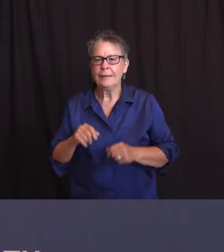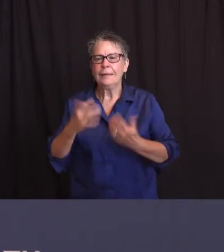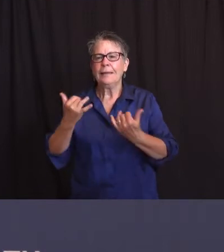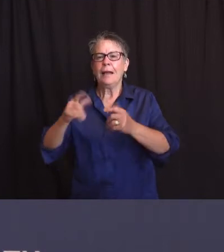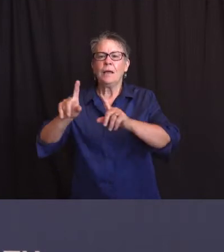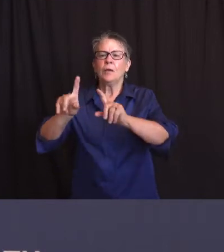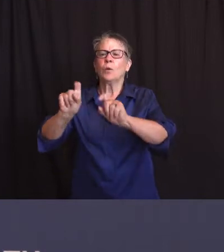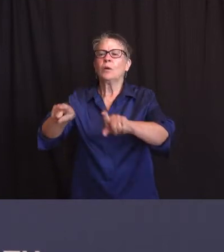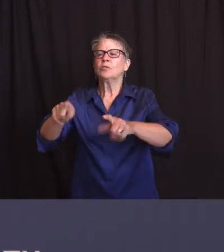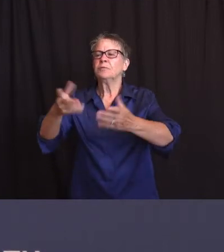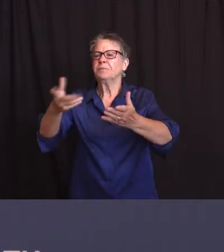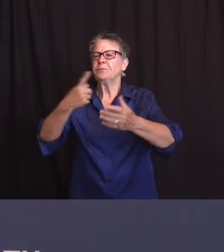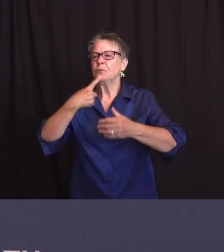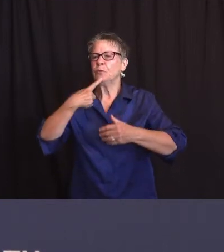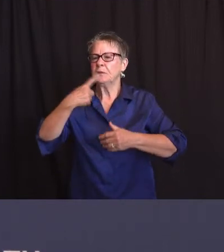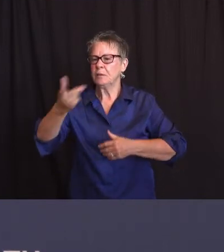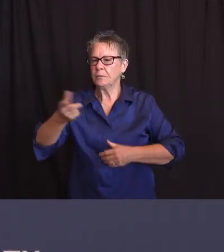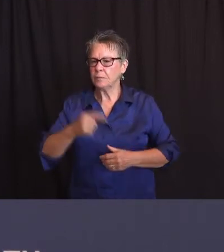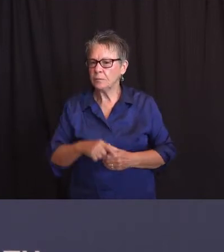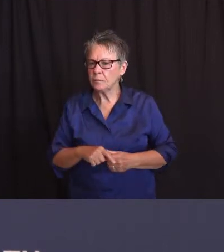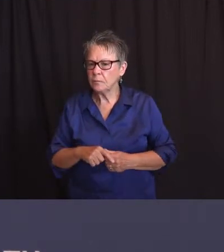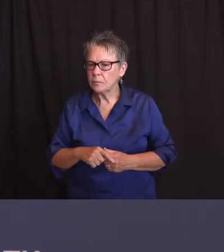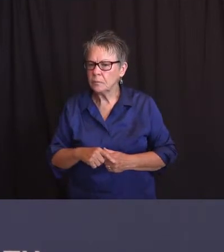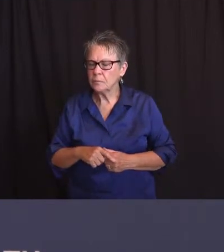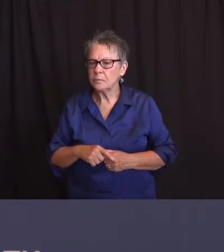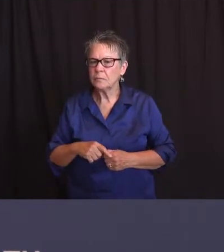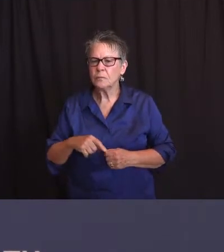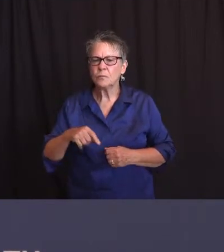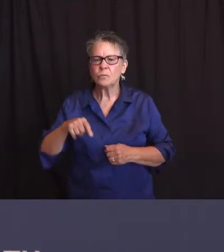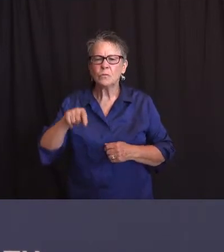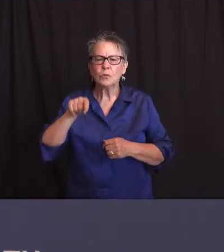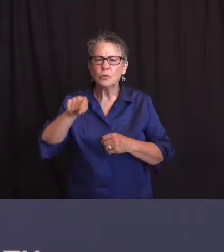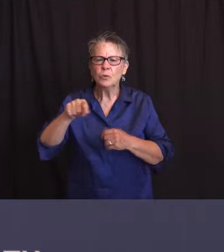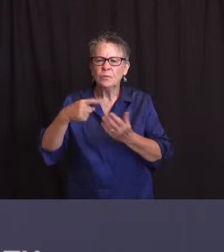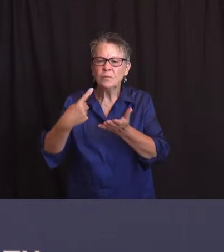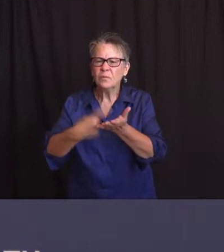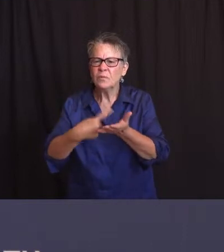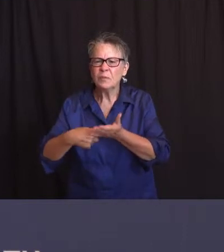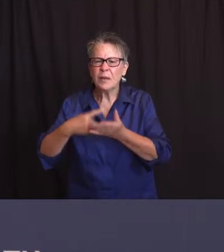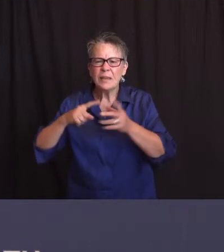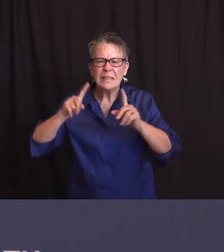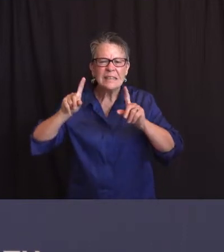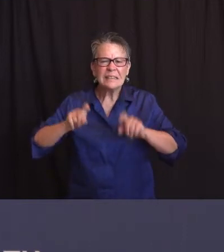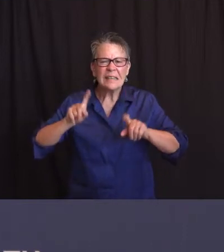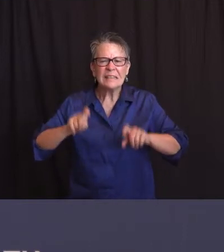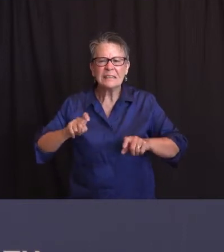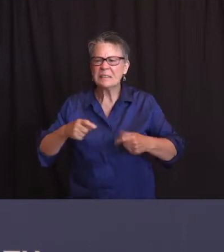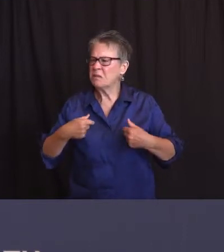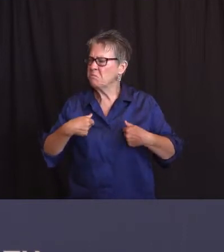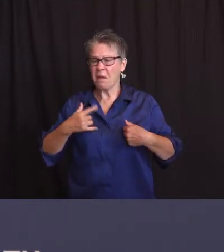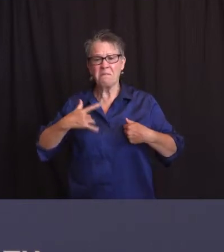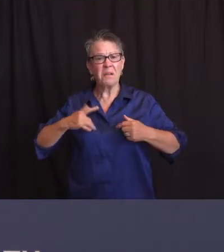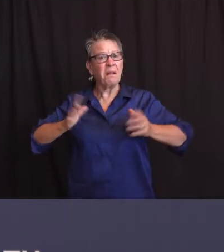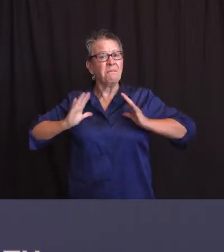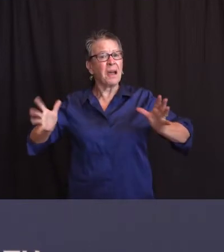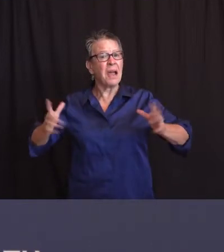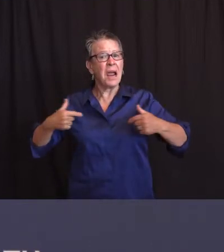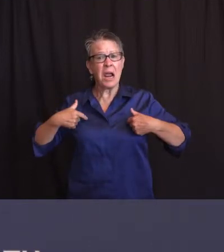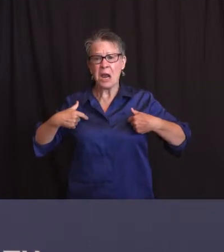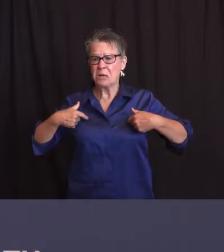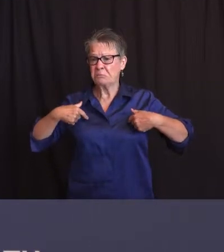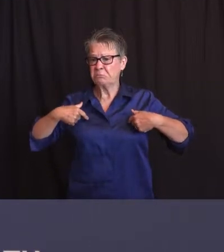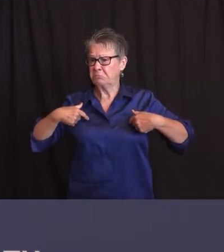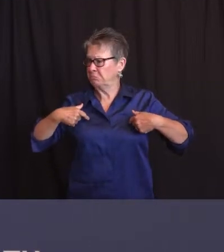about testing, should people who don't feel sick get tested at this point? Would that be a good idea? Would that be something